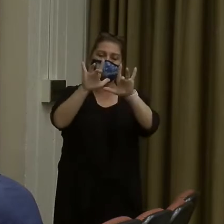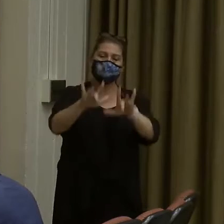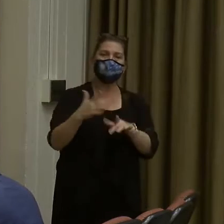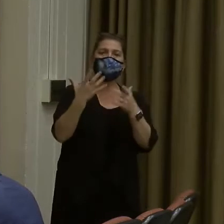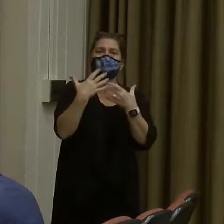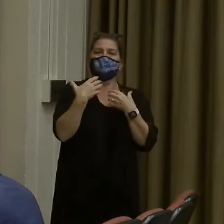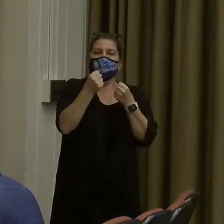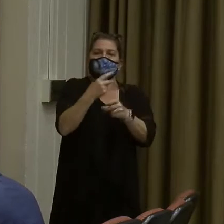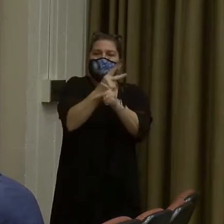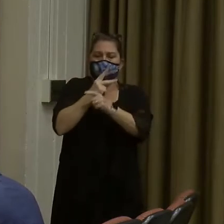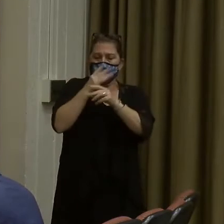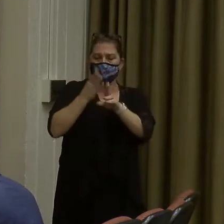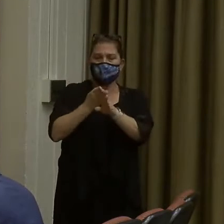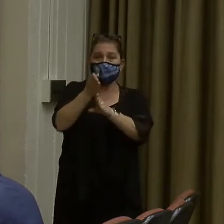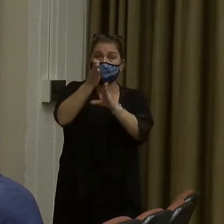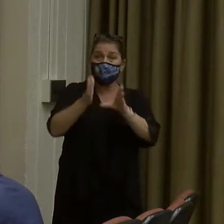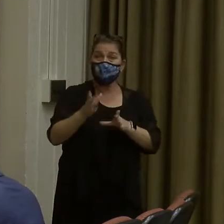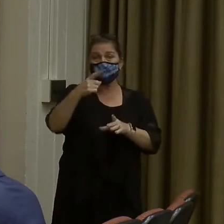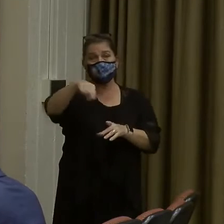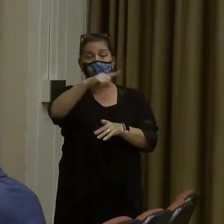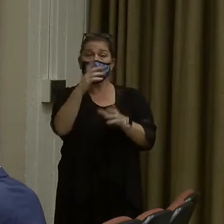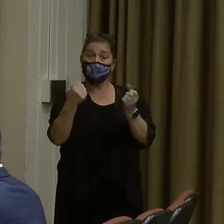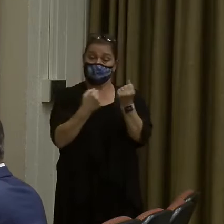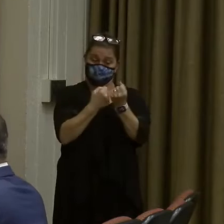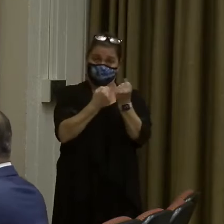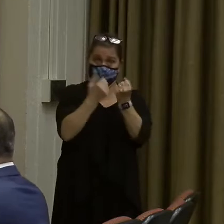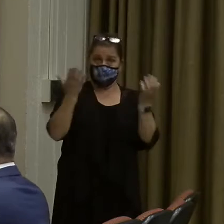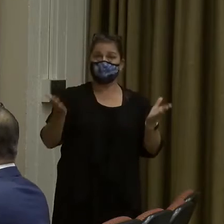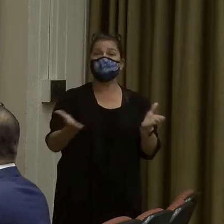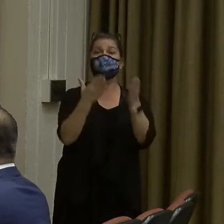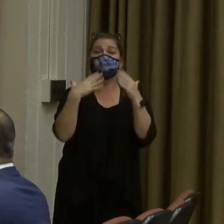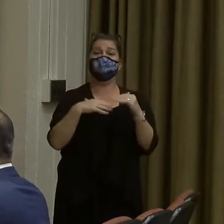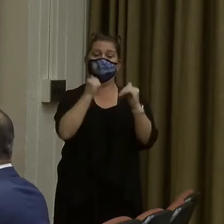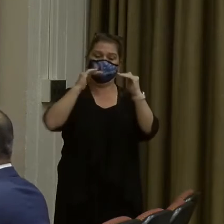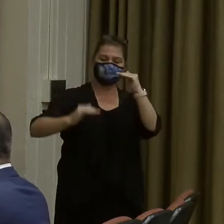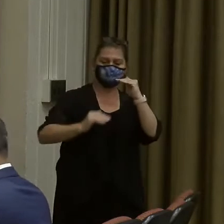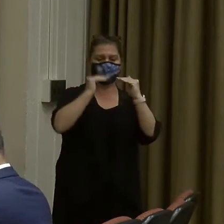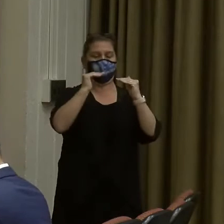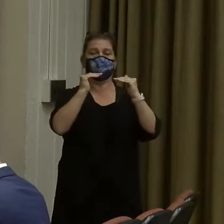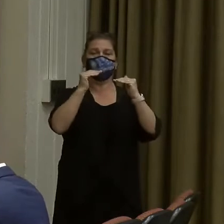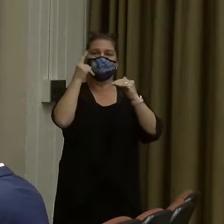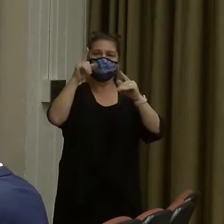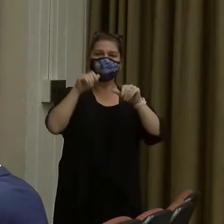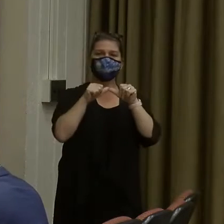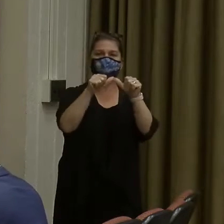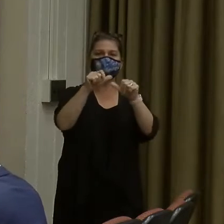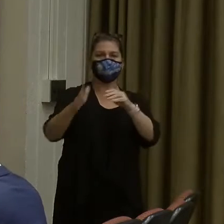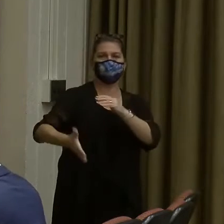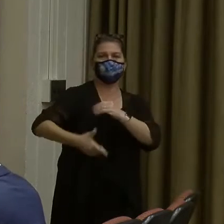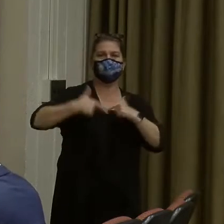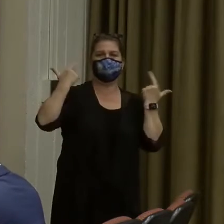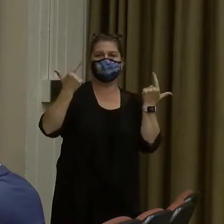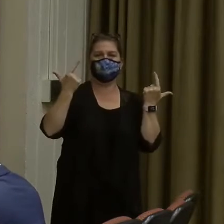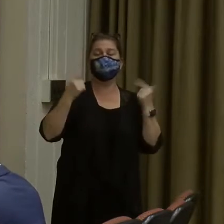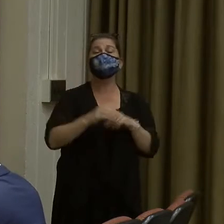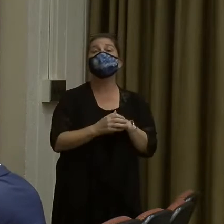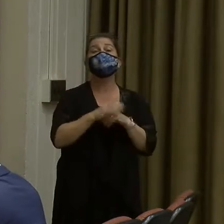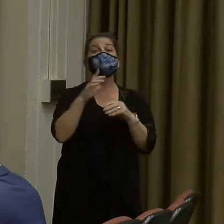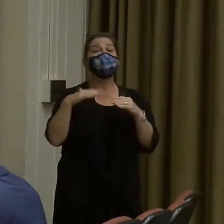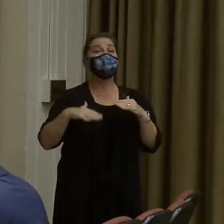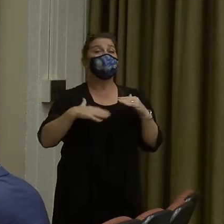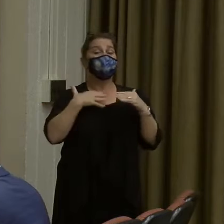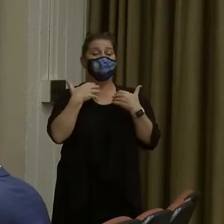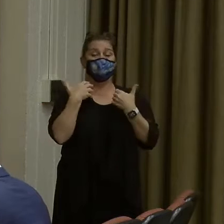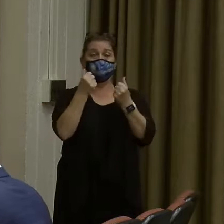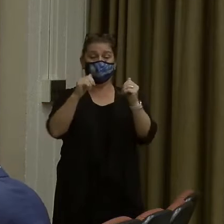professionals who advocate for and promote health equity across the lifespan. And health equity is